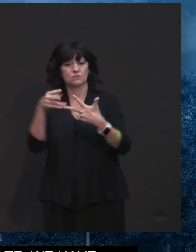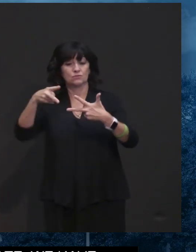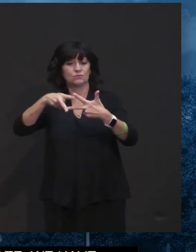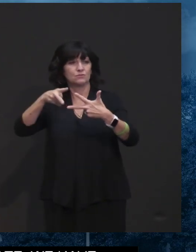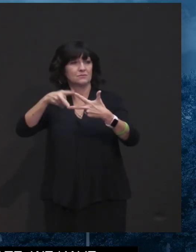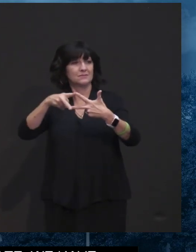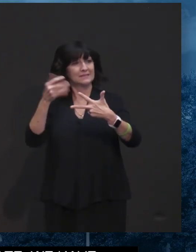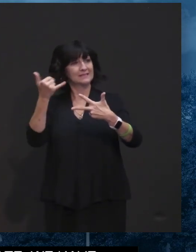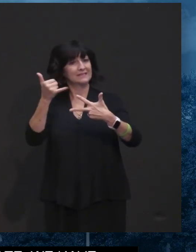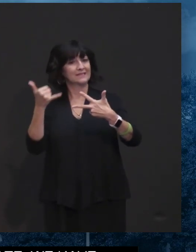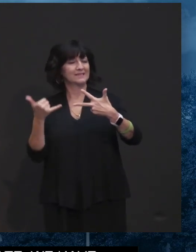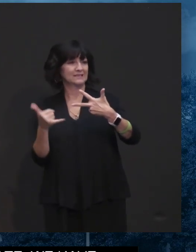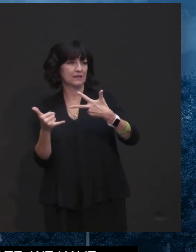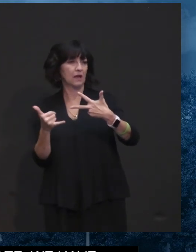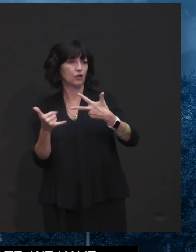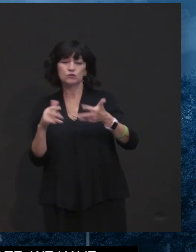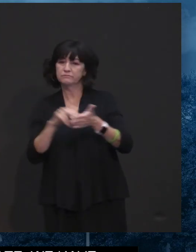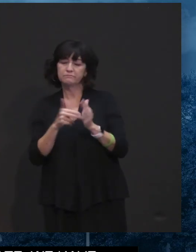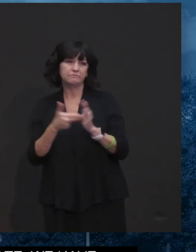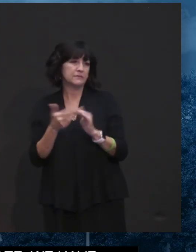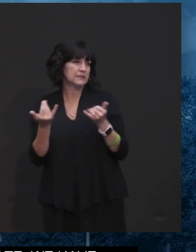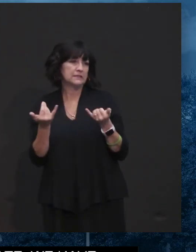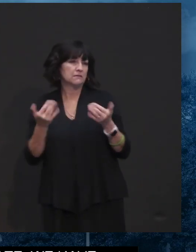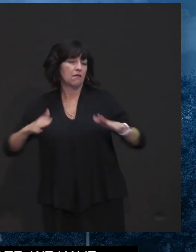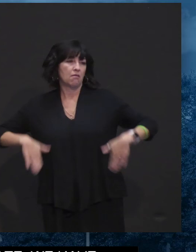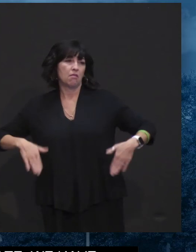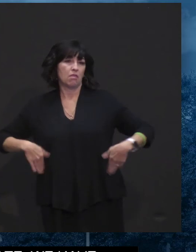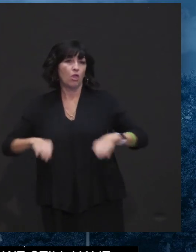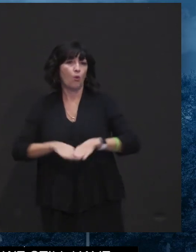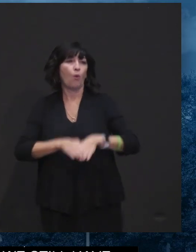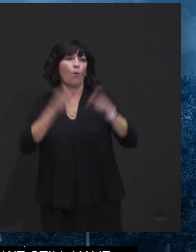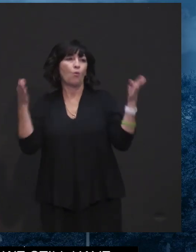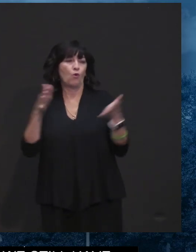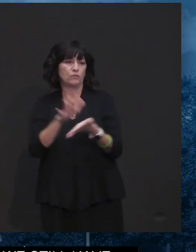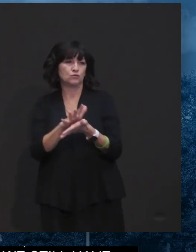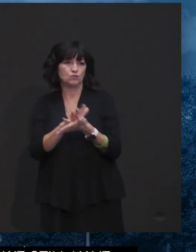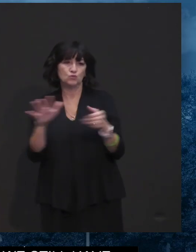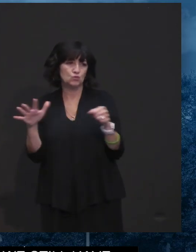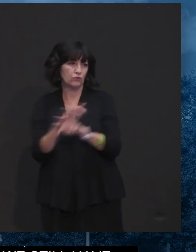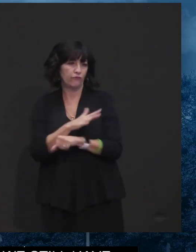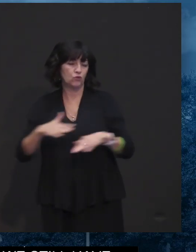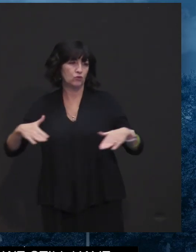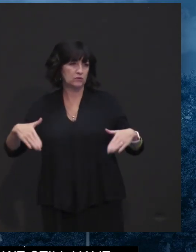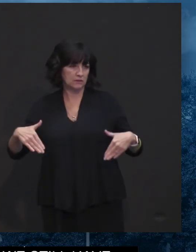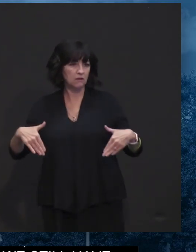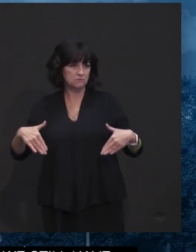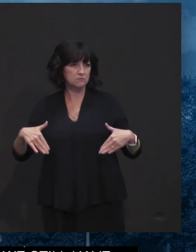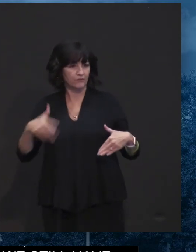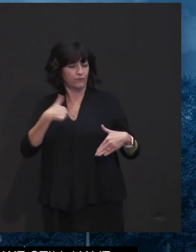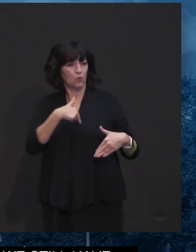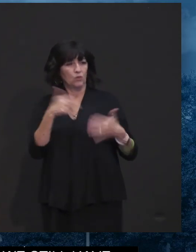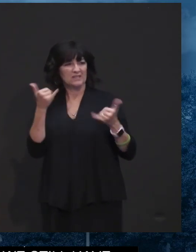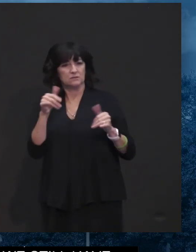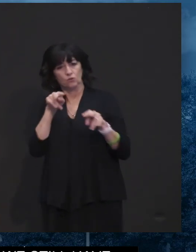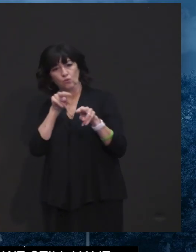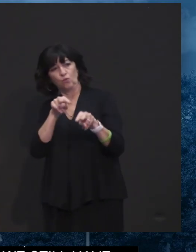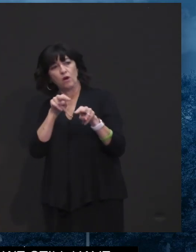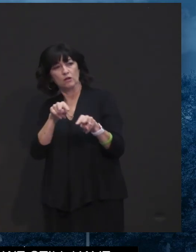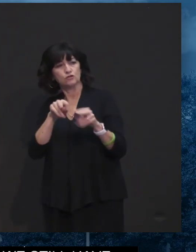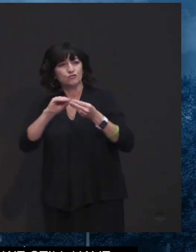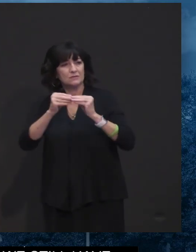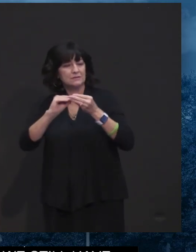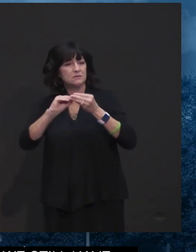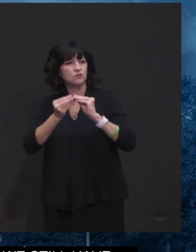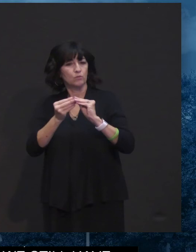mode. We're going to keep our eye, obviously, on the situation with the new positive cases, particularly if there's any kind of